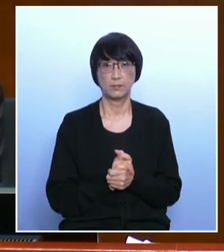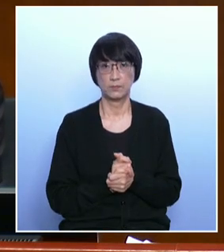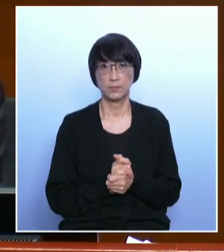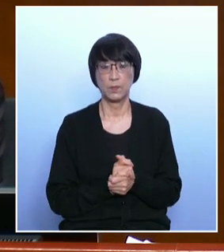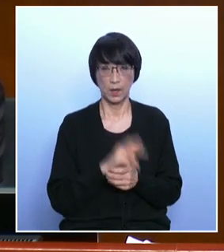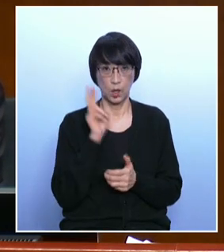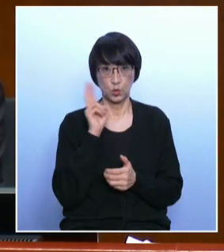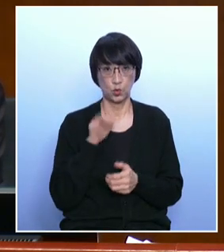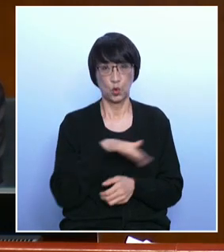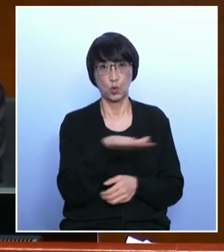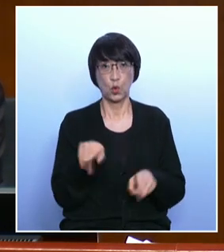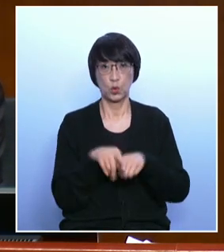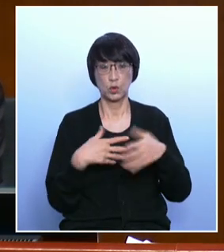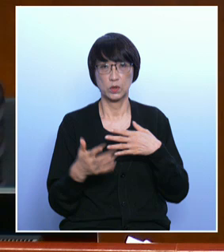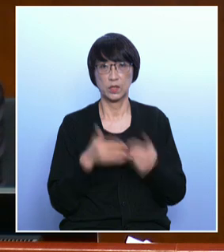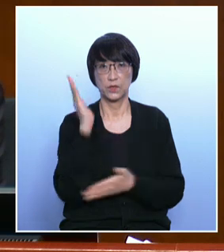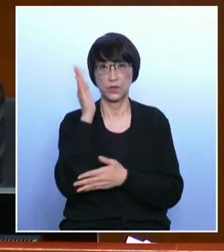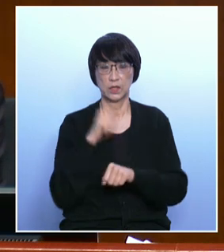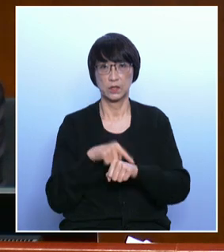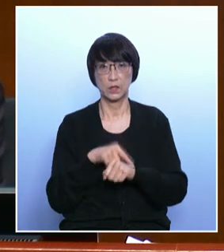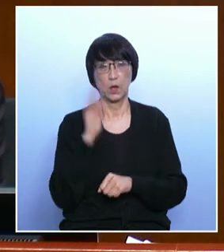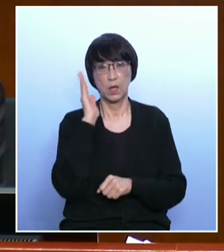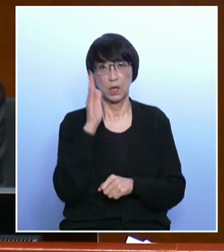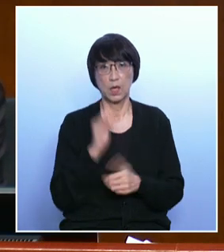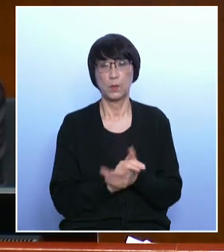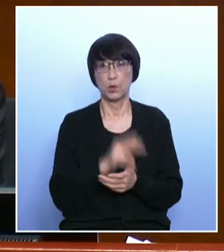I will keep time limits.